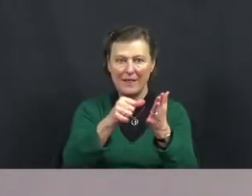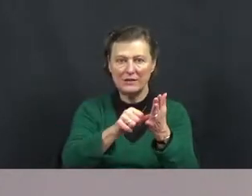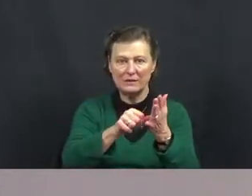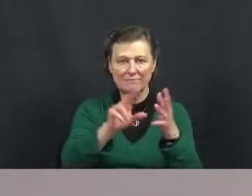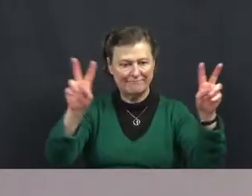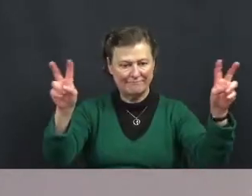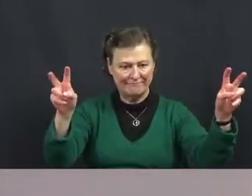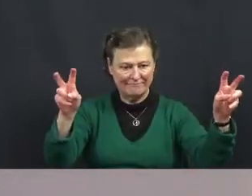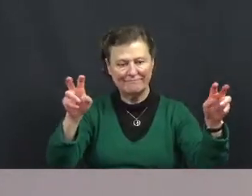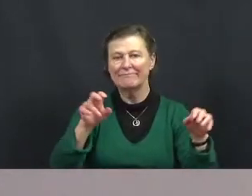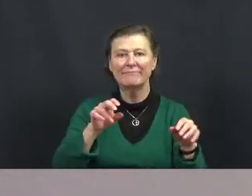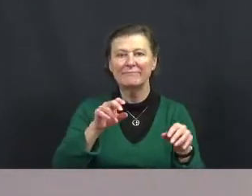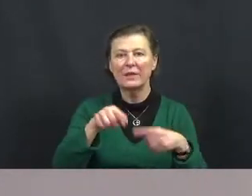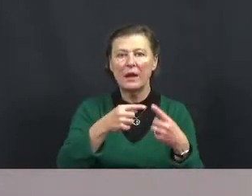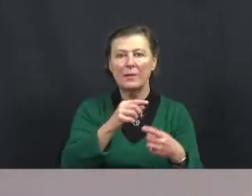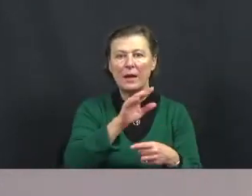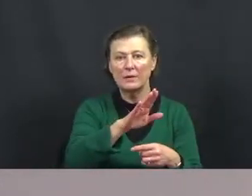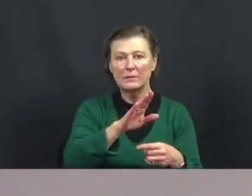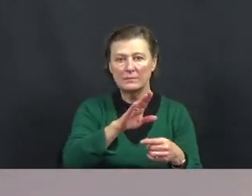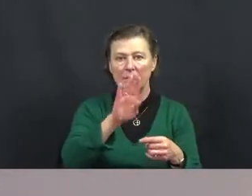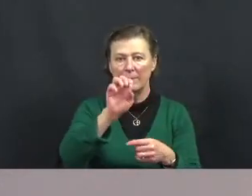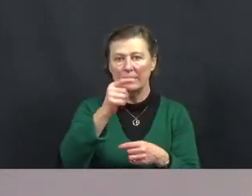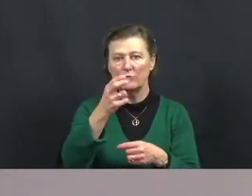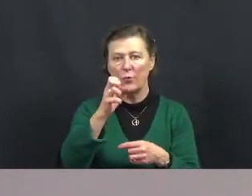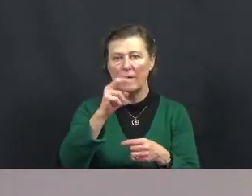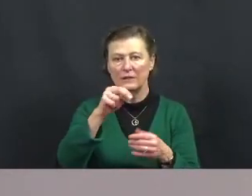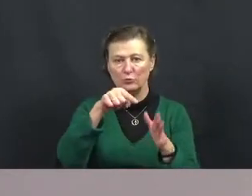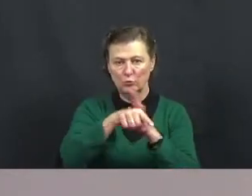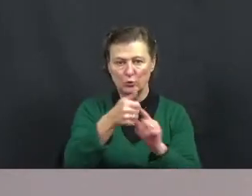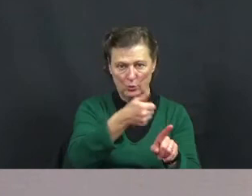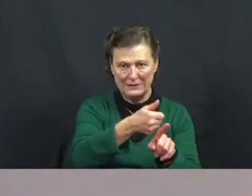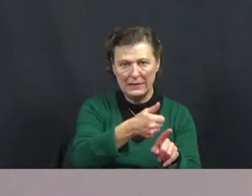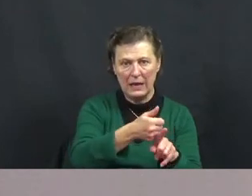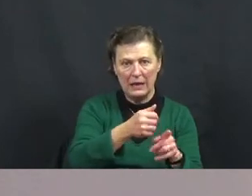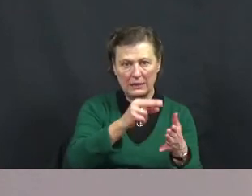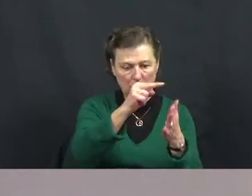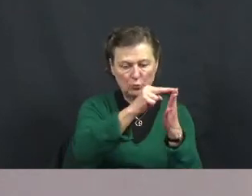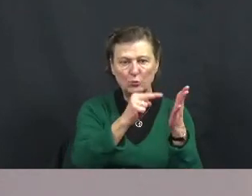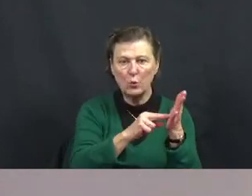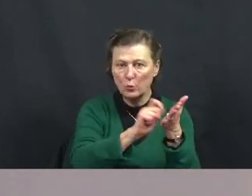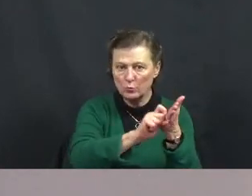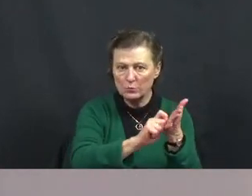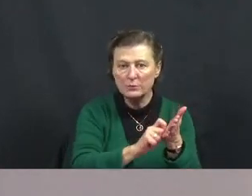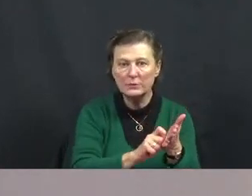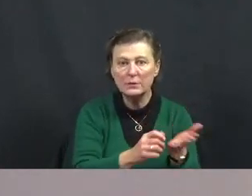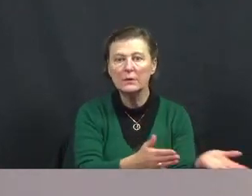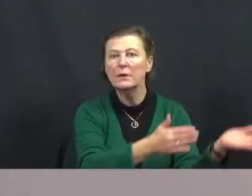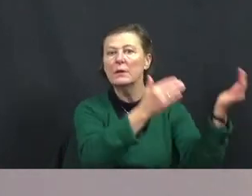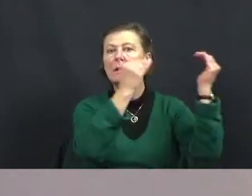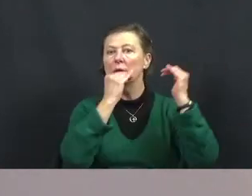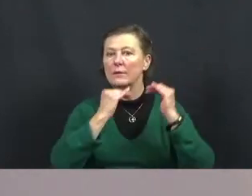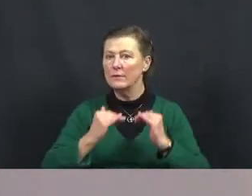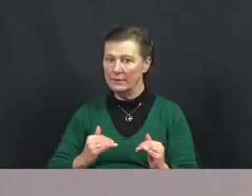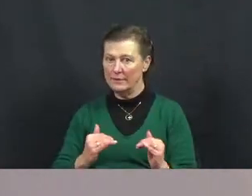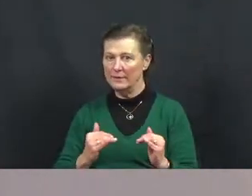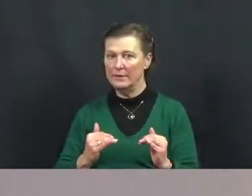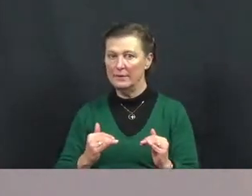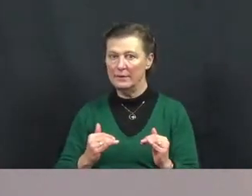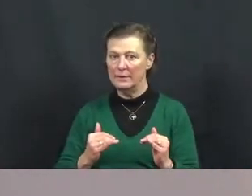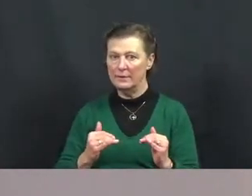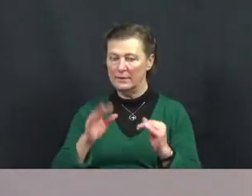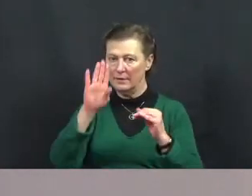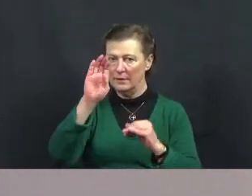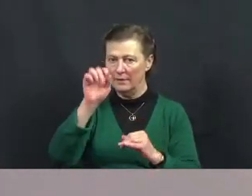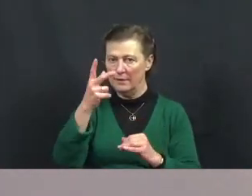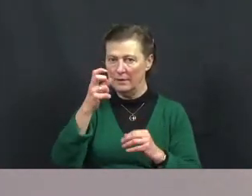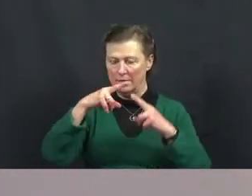Testament, about Beethoven's suicide note, near suicide note. But then Beethoven looked